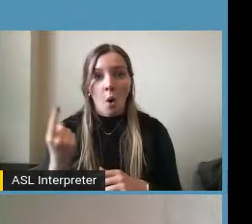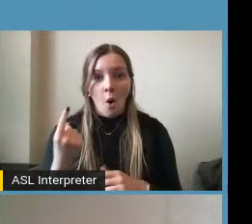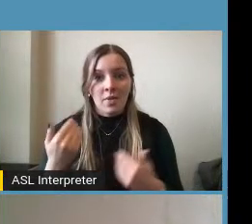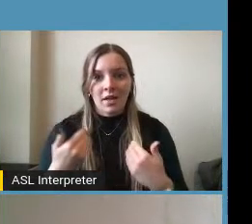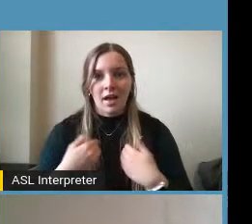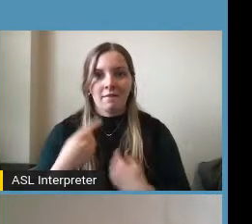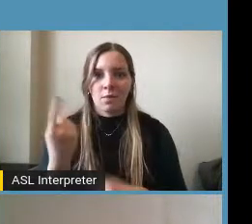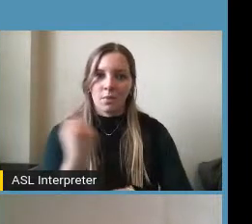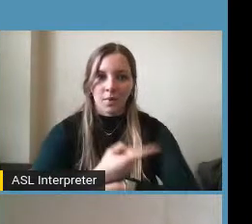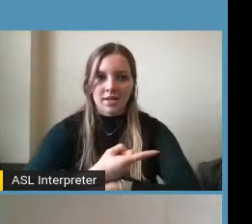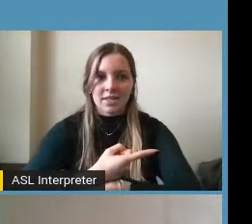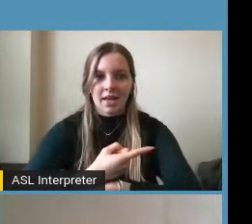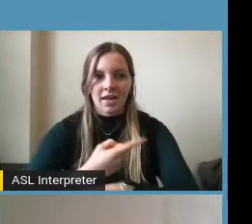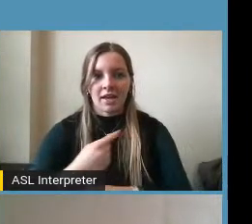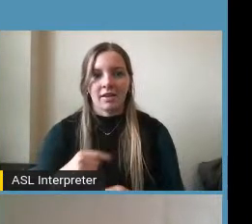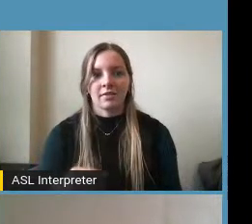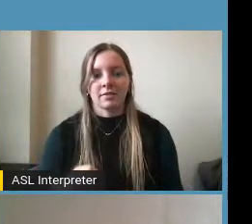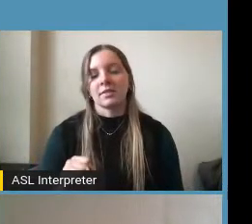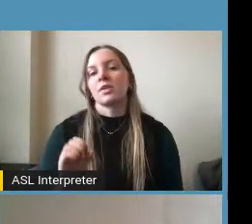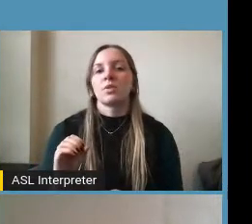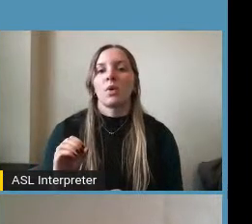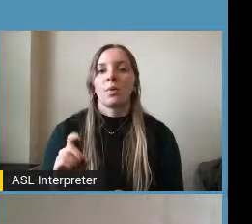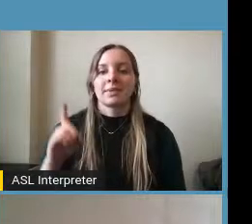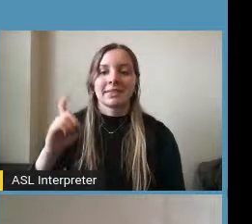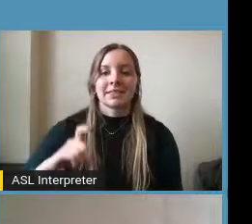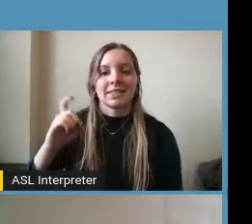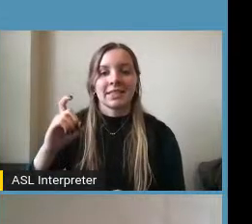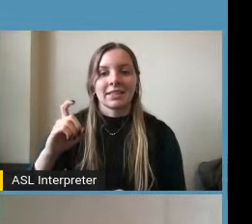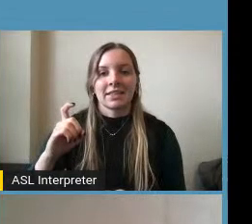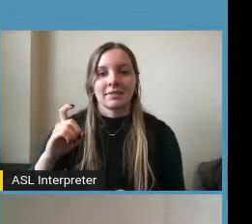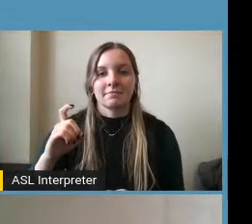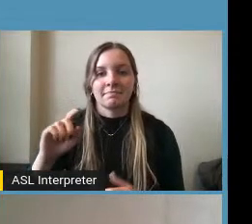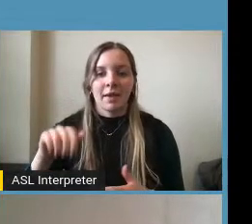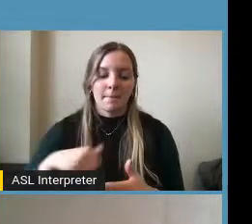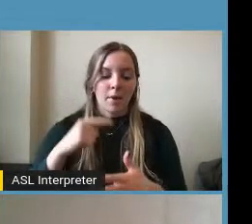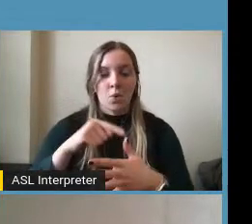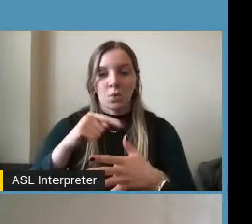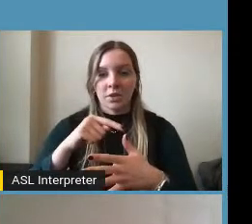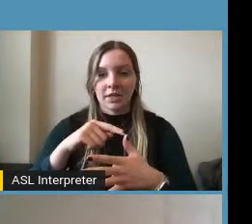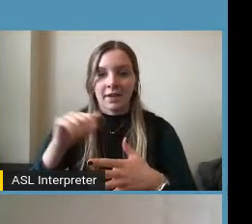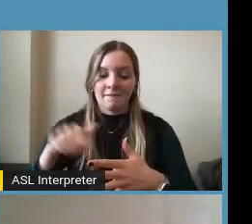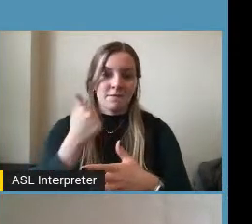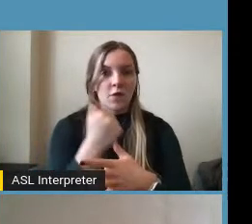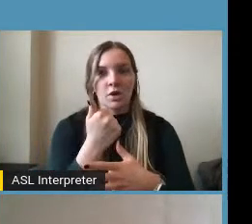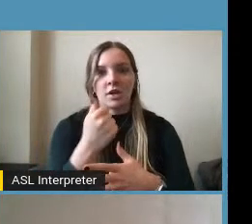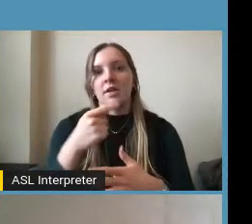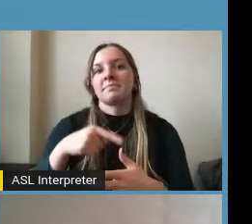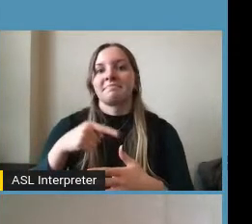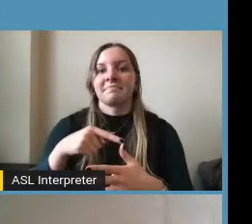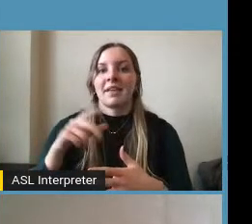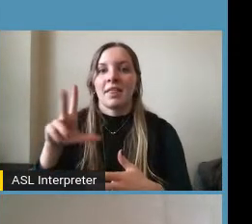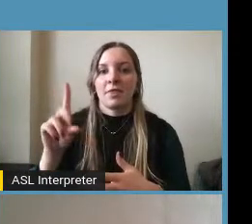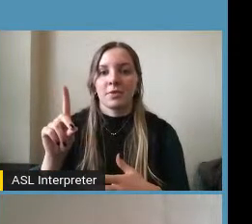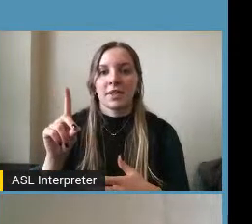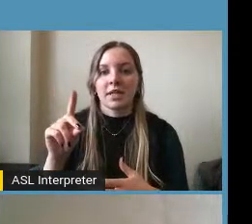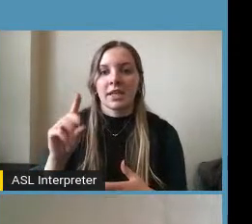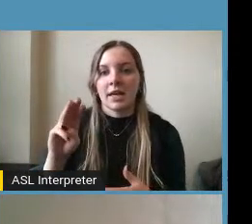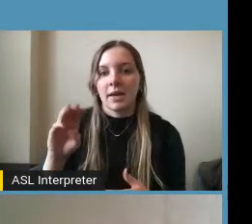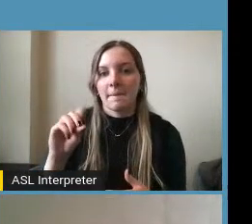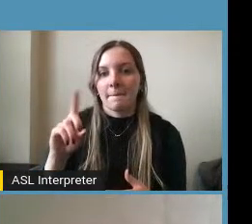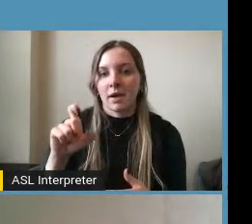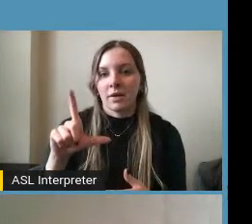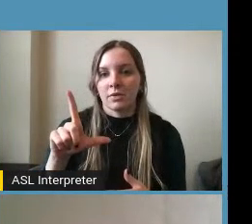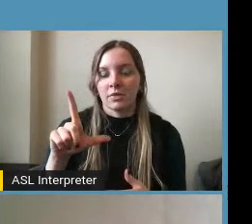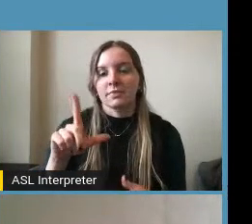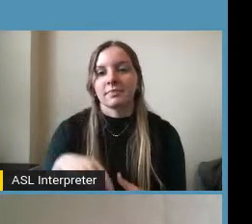shoot it. The 3D model was the highest priority. We did that first, and then we did some additional documentation. So you can mix and match these